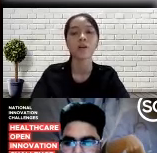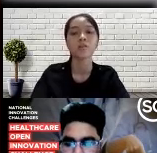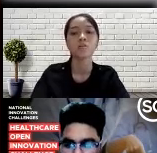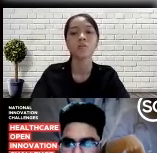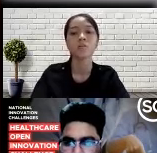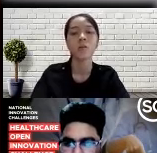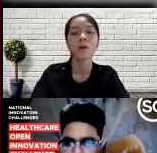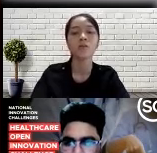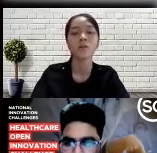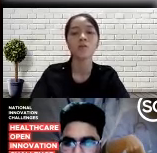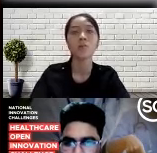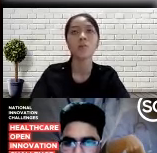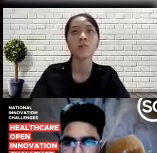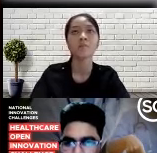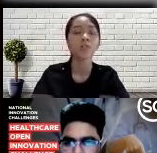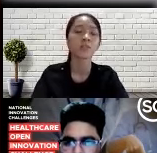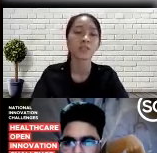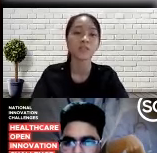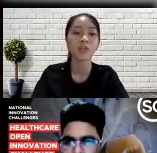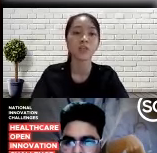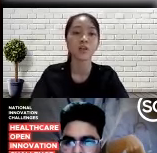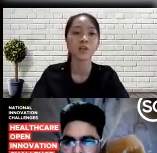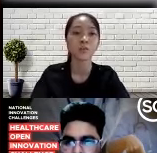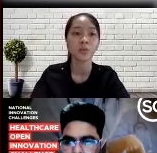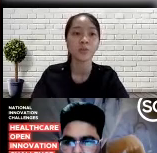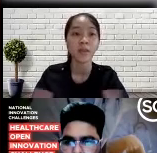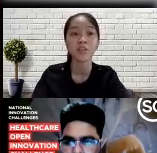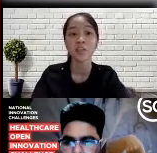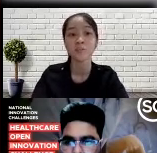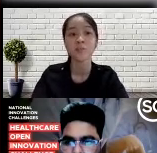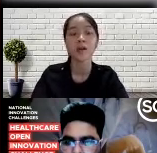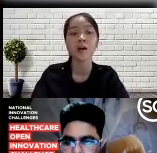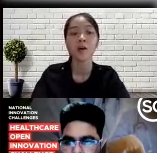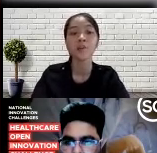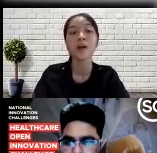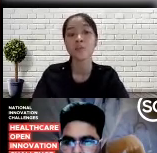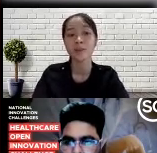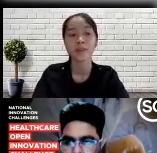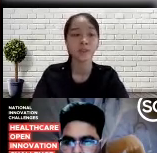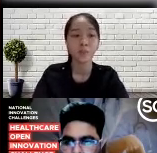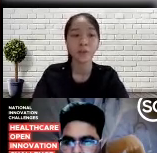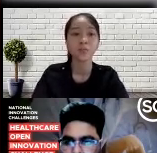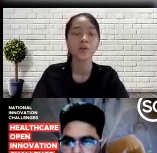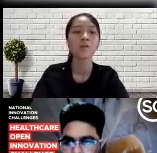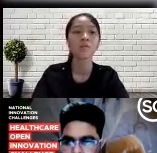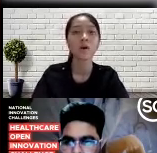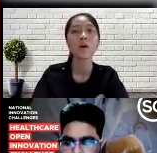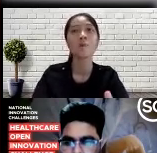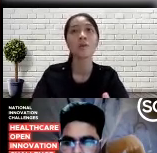fluids. So while patients with dysphagia, we manage them in other ways like therapy as